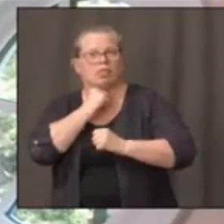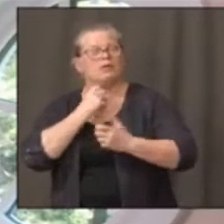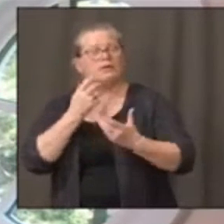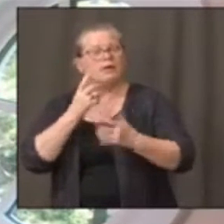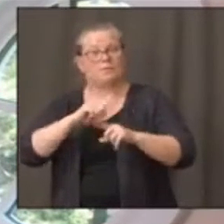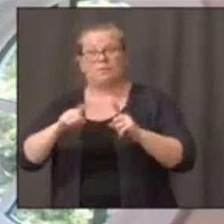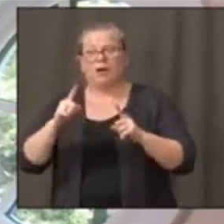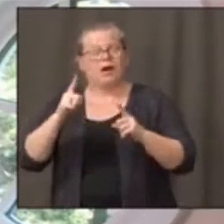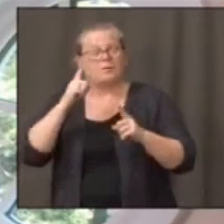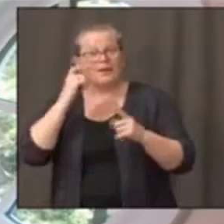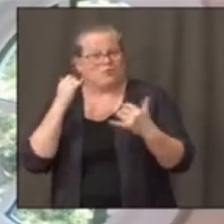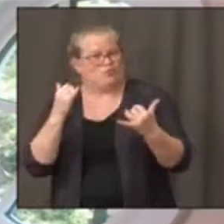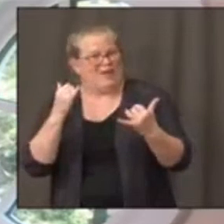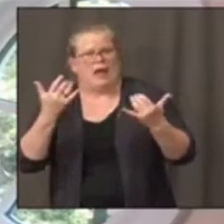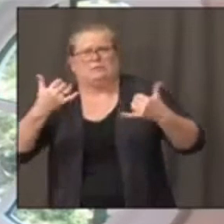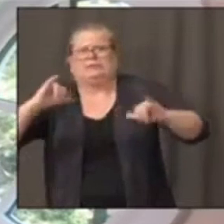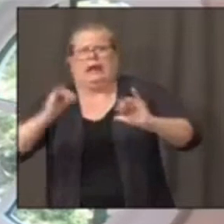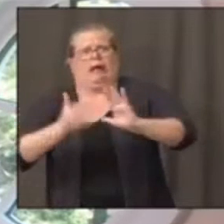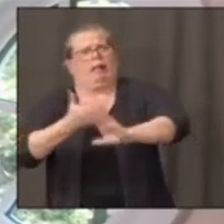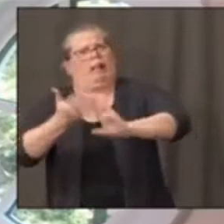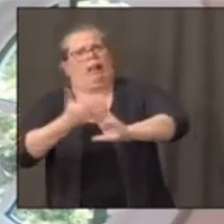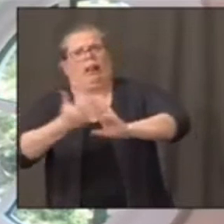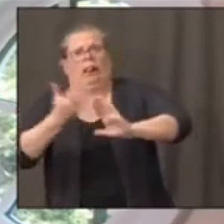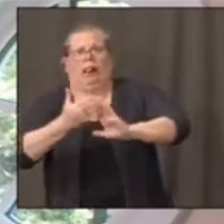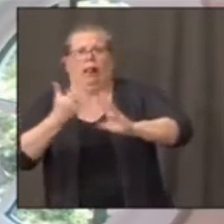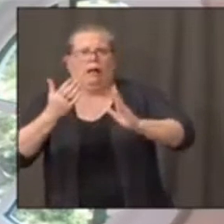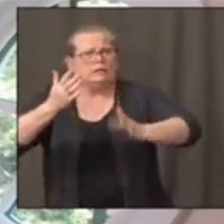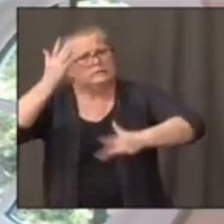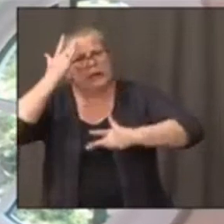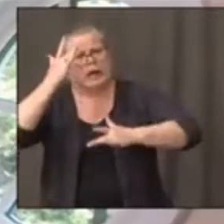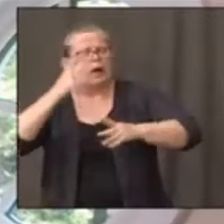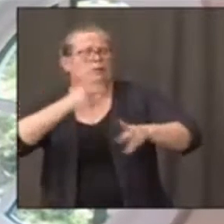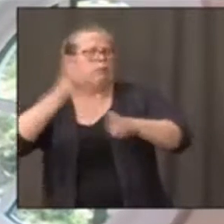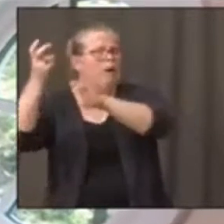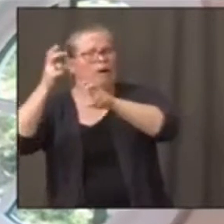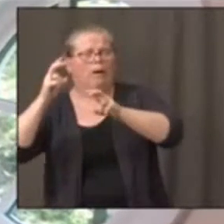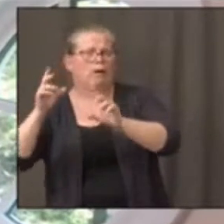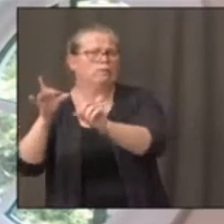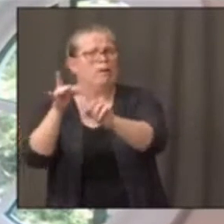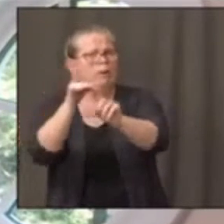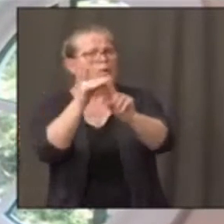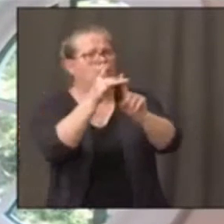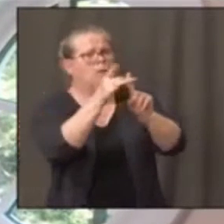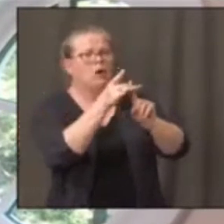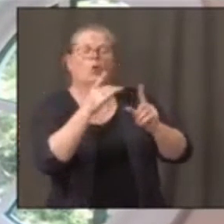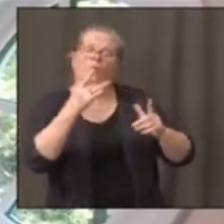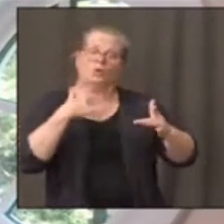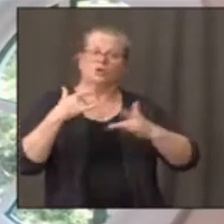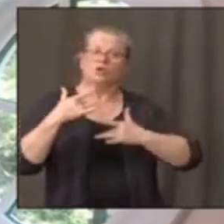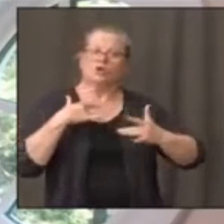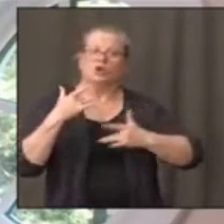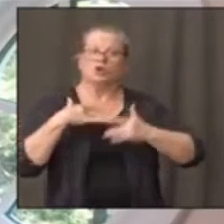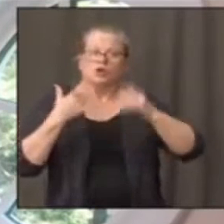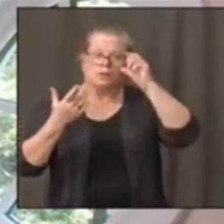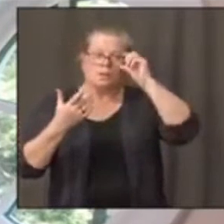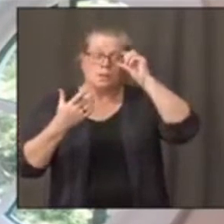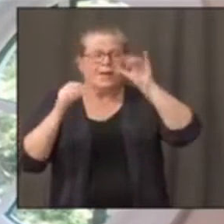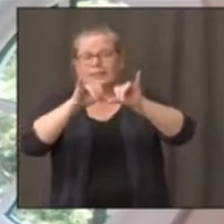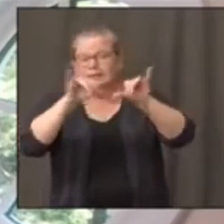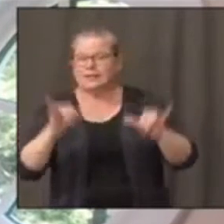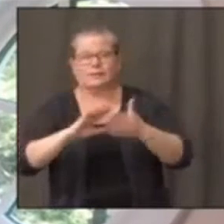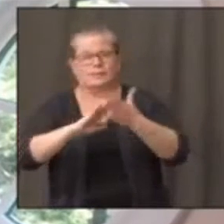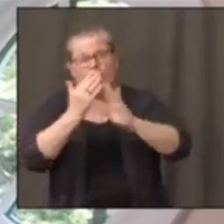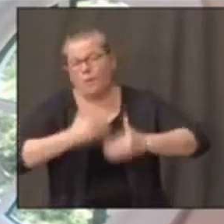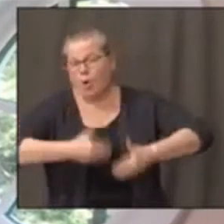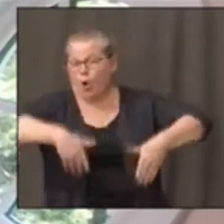this amount of infection around the country, those systems become overwhelmed. So yes, if you're asking me where I think the base case is,